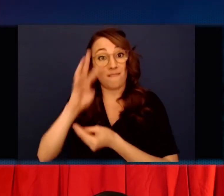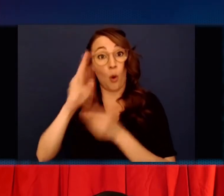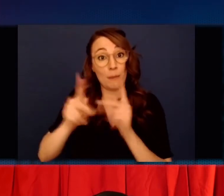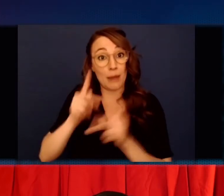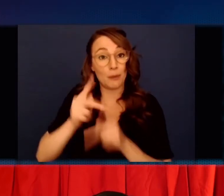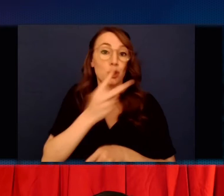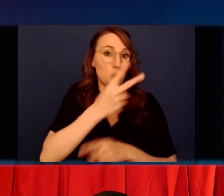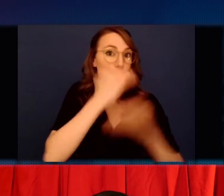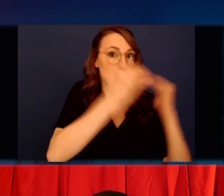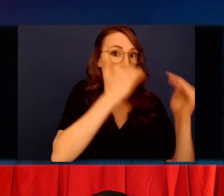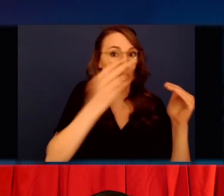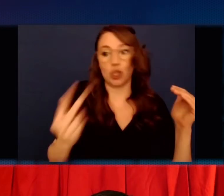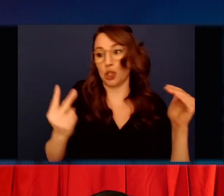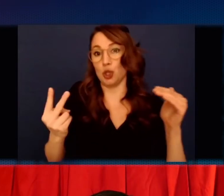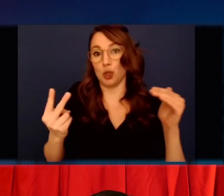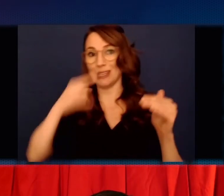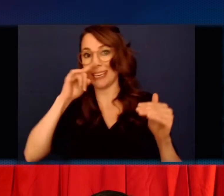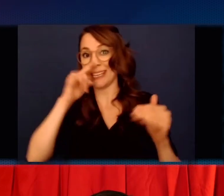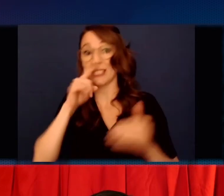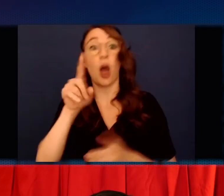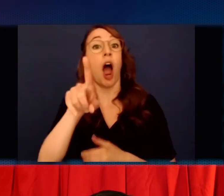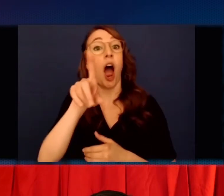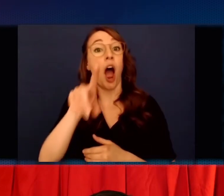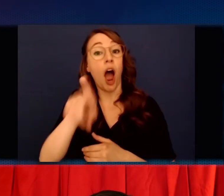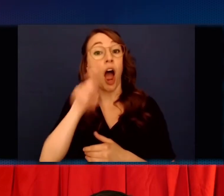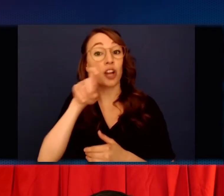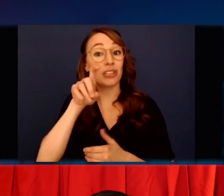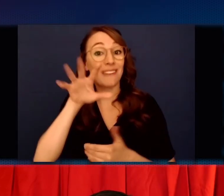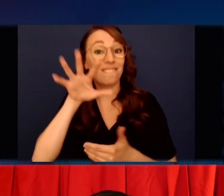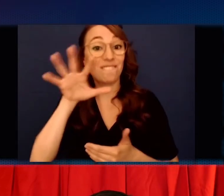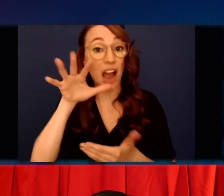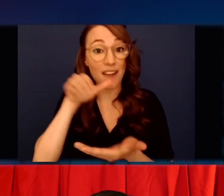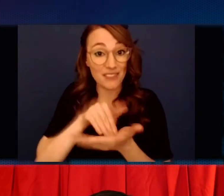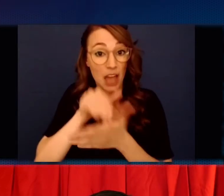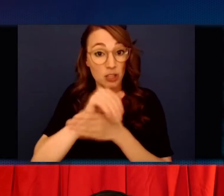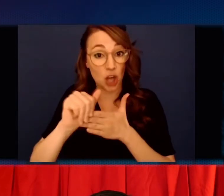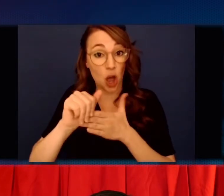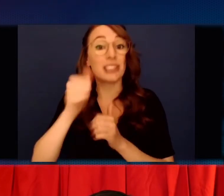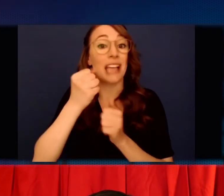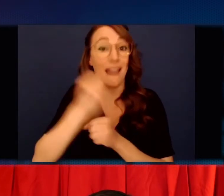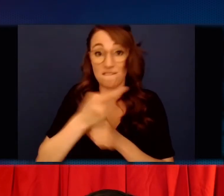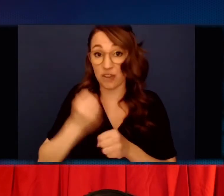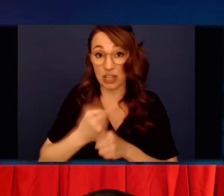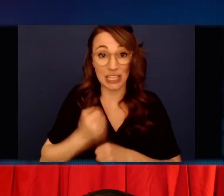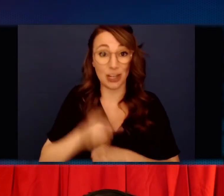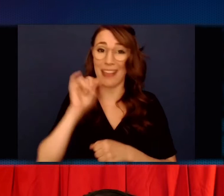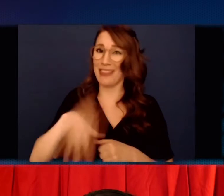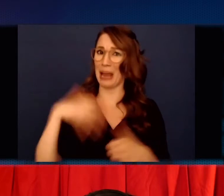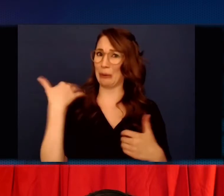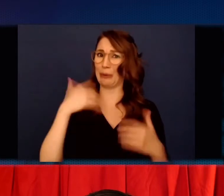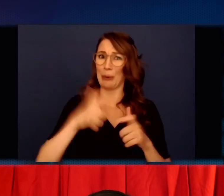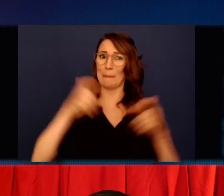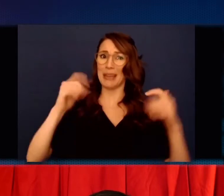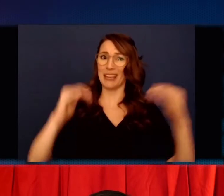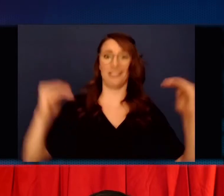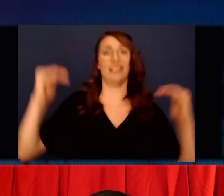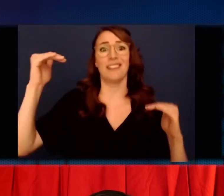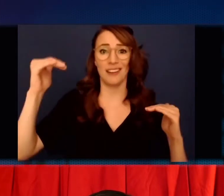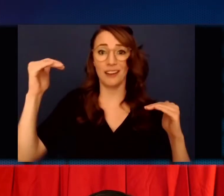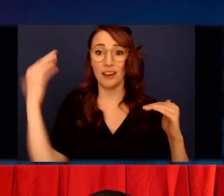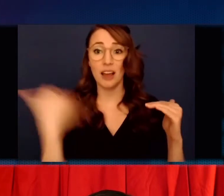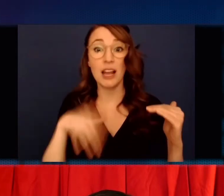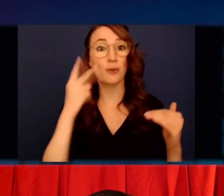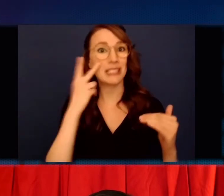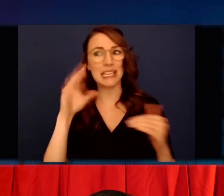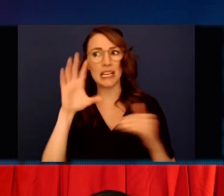is $105,000 a year. That is substantial. And we have seen companies beginning to say, okay, we